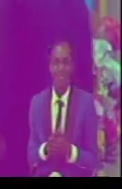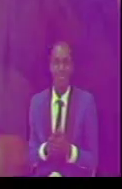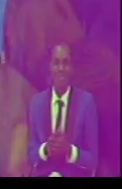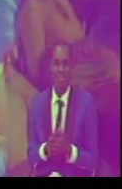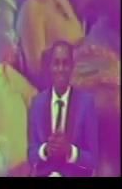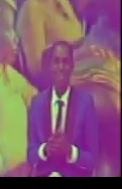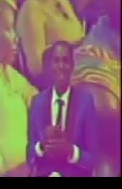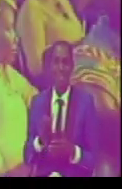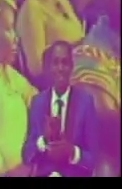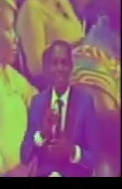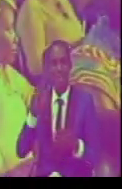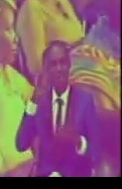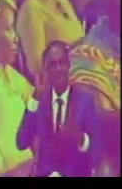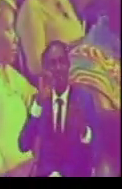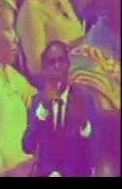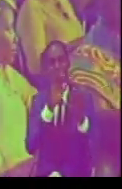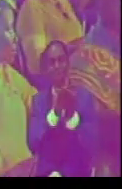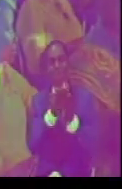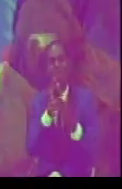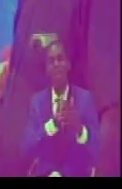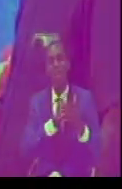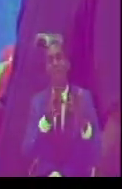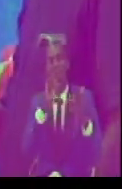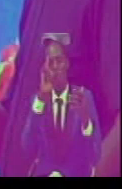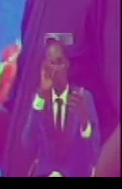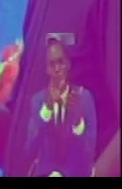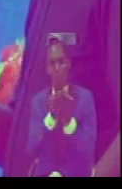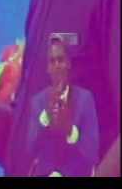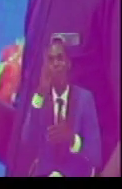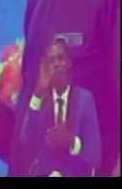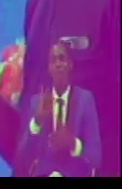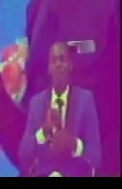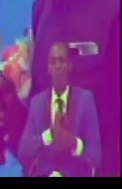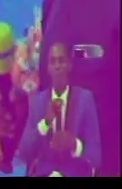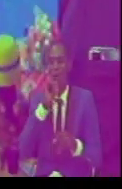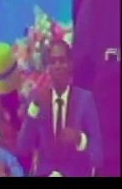I'm a child of God, and I believe one day I'm going to be fine.